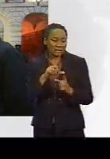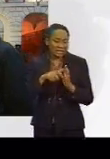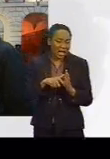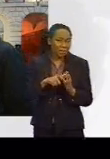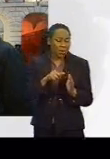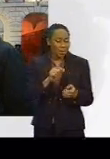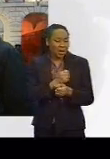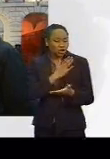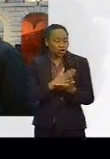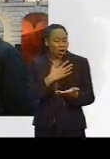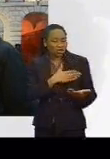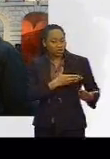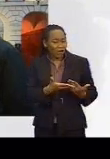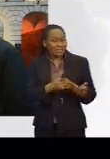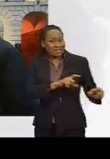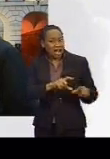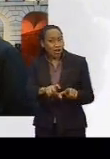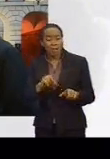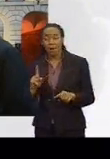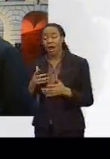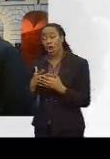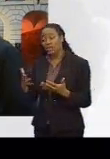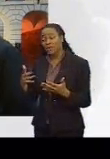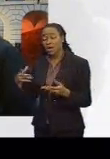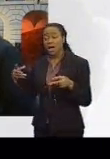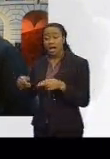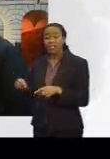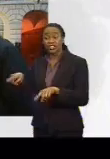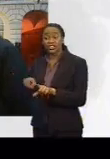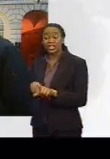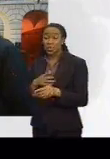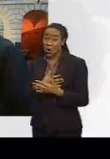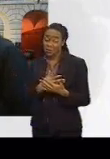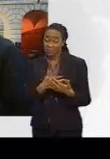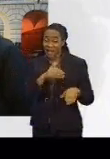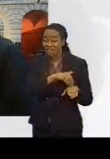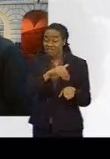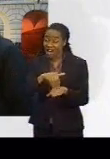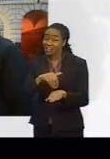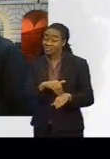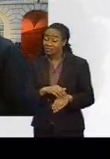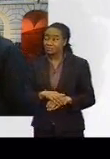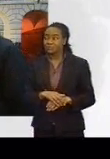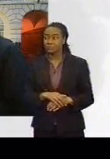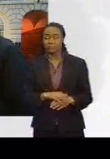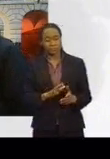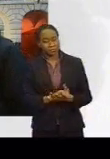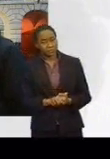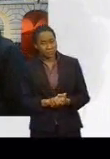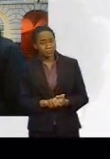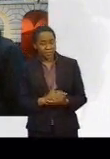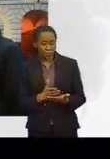above that, you know, the cuts are so dramatic this year that most services will be impacted to some scale. And this inevitably is going to